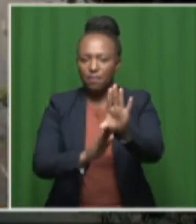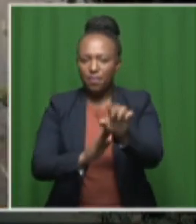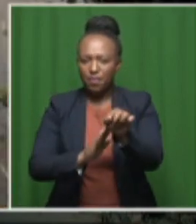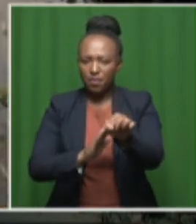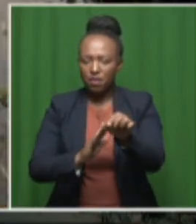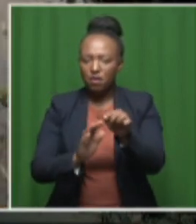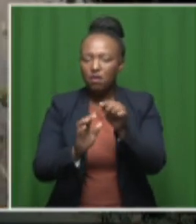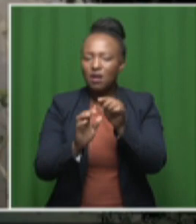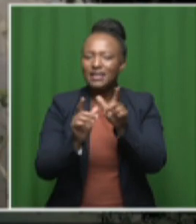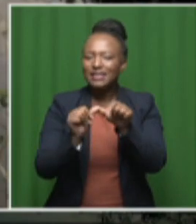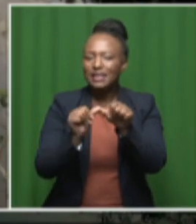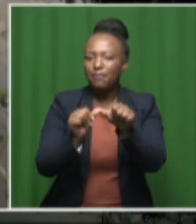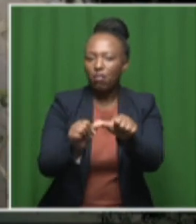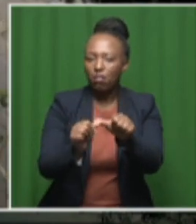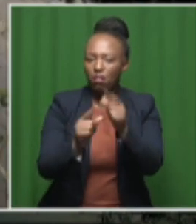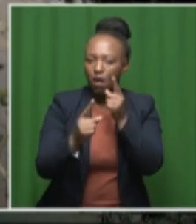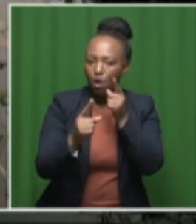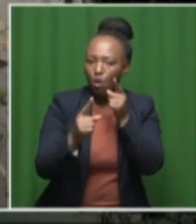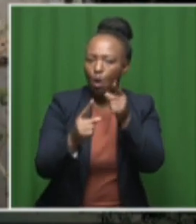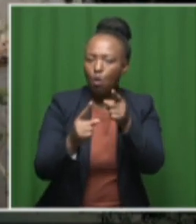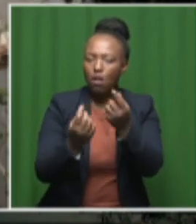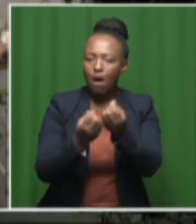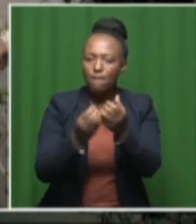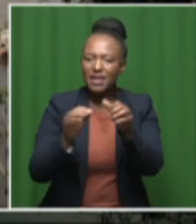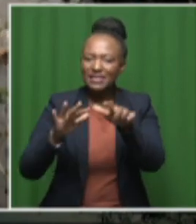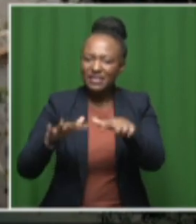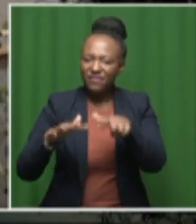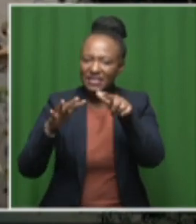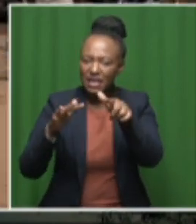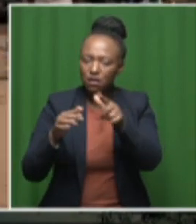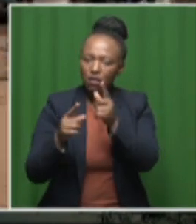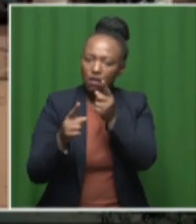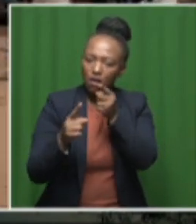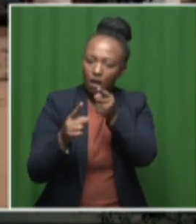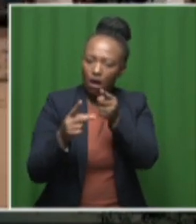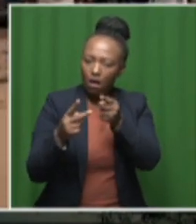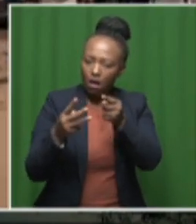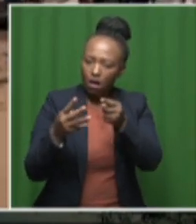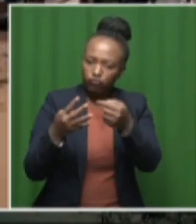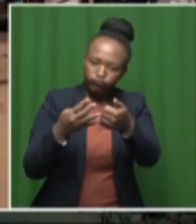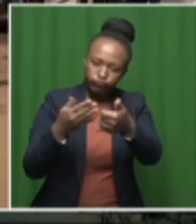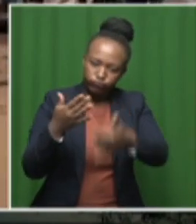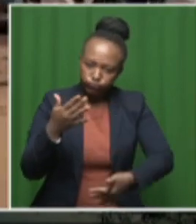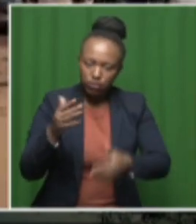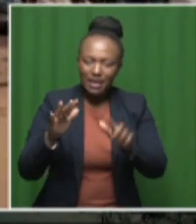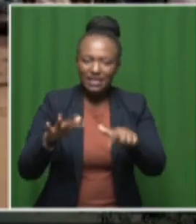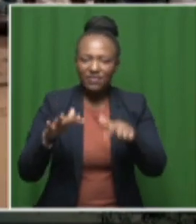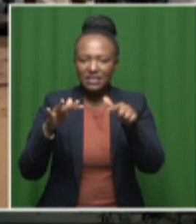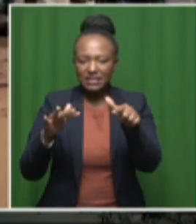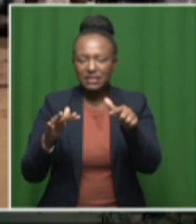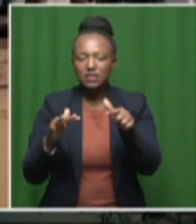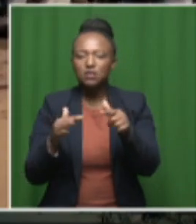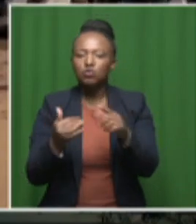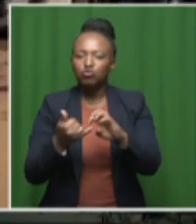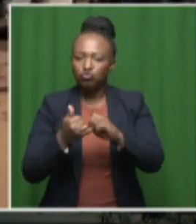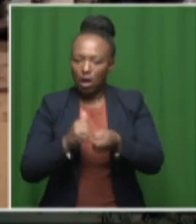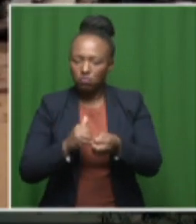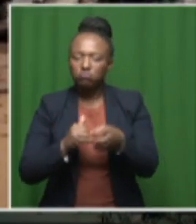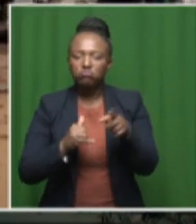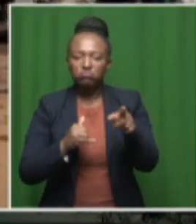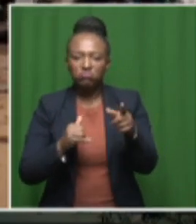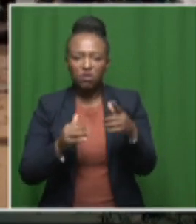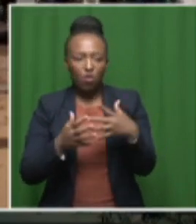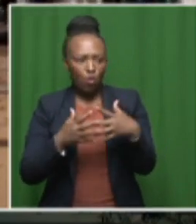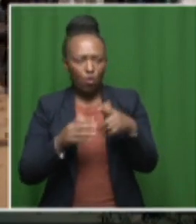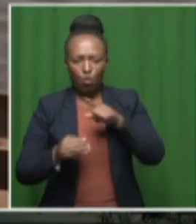Development Goals, the 17 goals that really will help us really ensure that we are tackling the root causes of